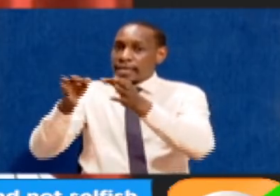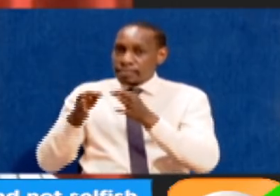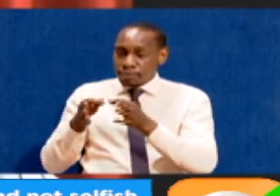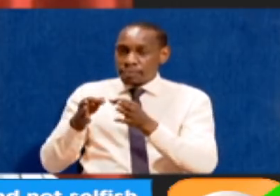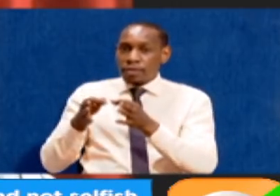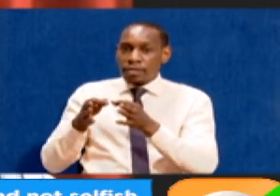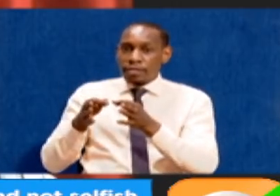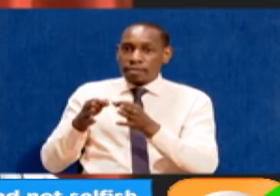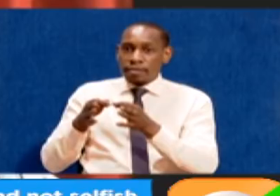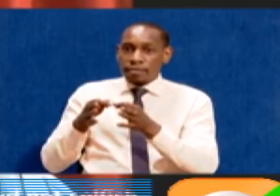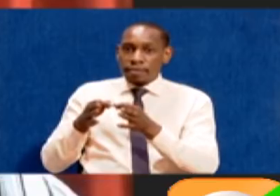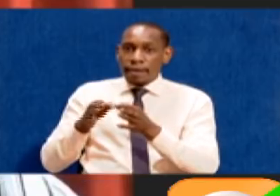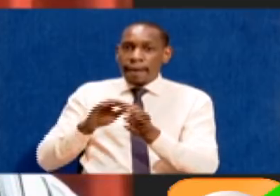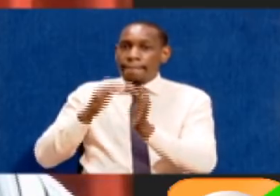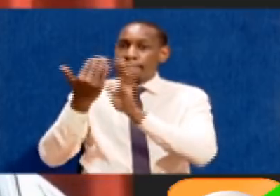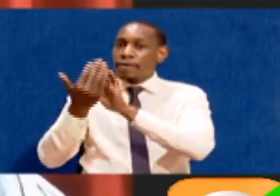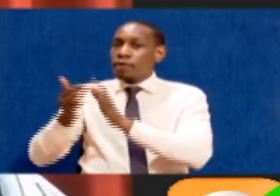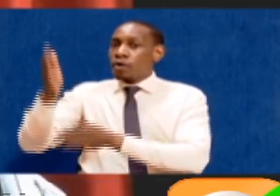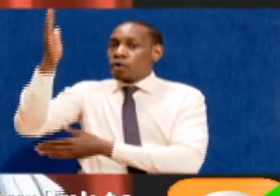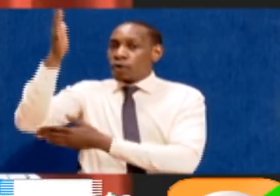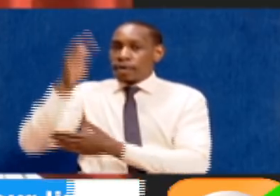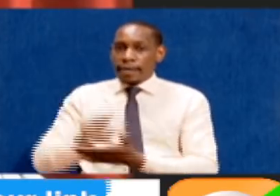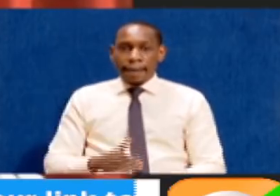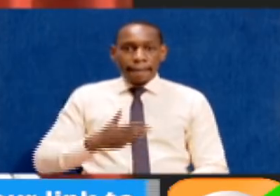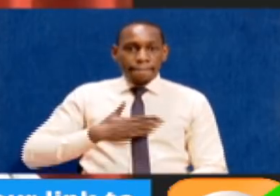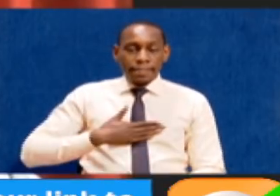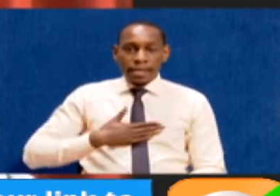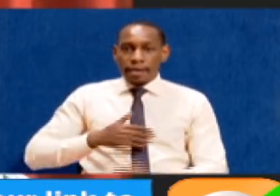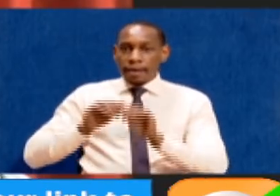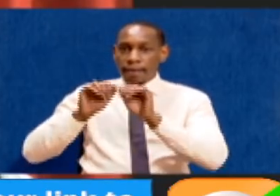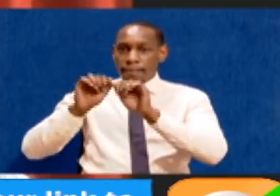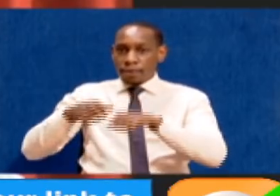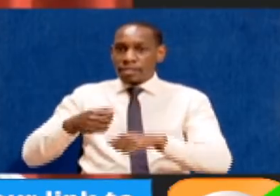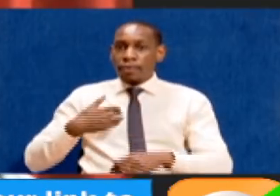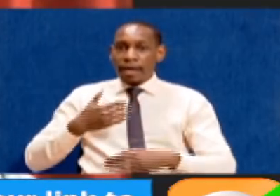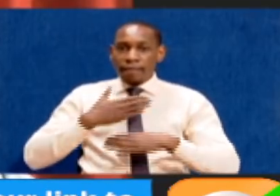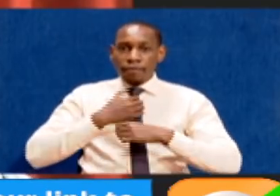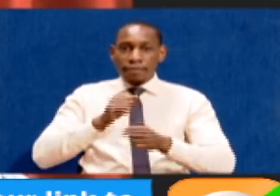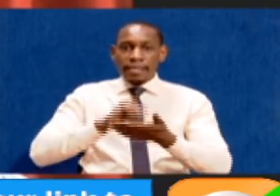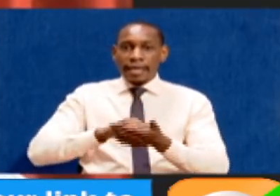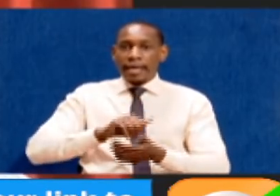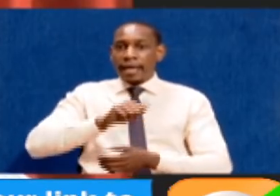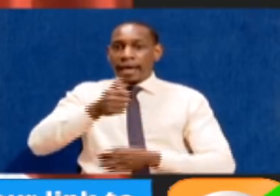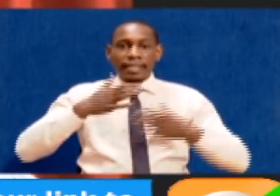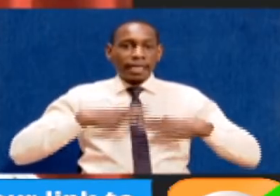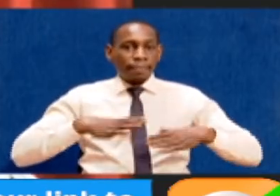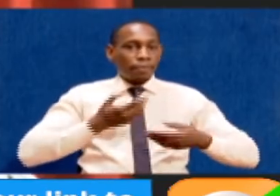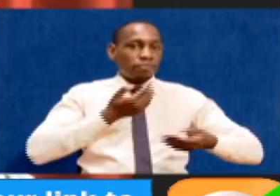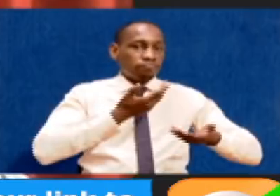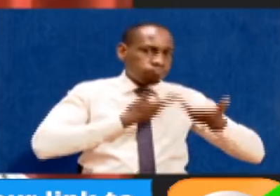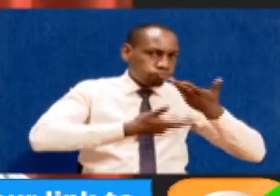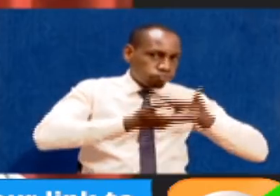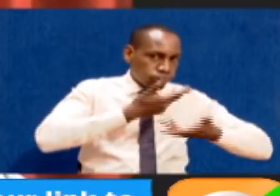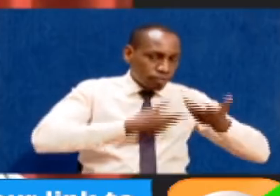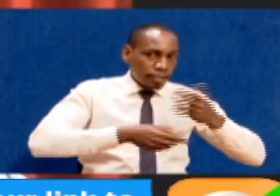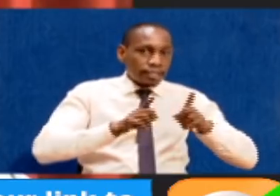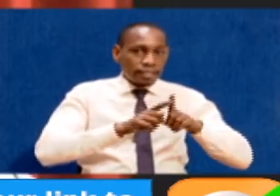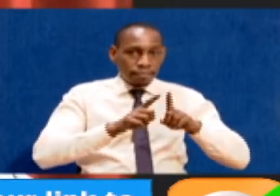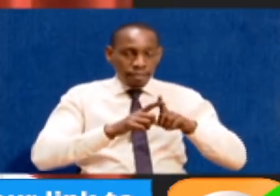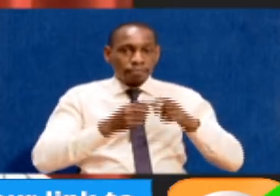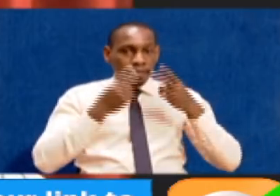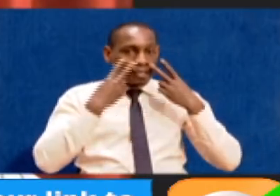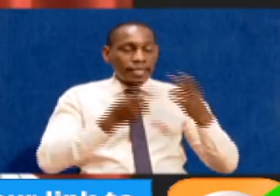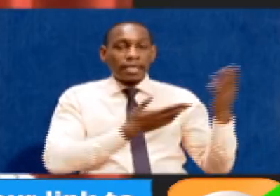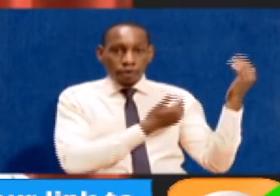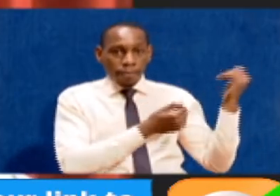accountable before God. So I can say with the confidence that there are some that we have talked to, and they have seen the